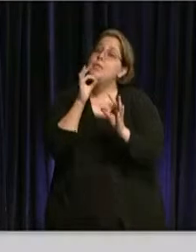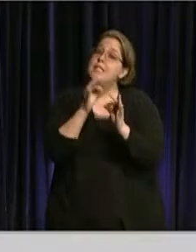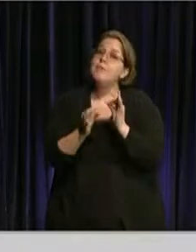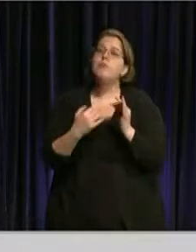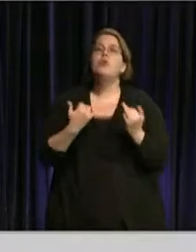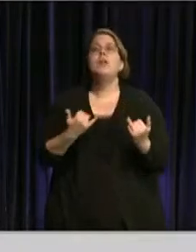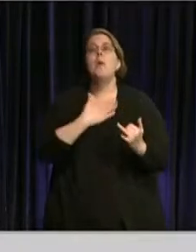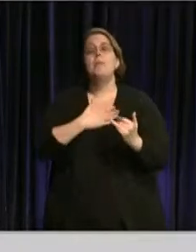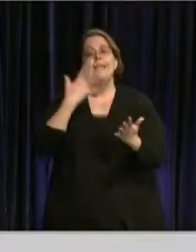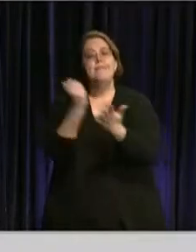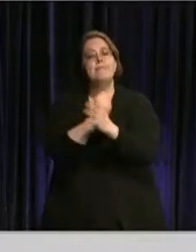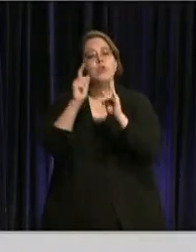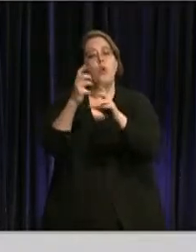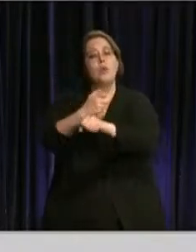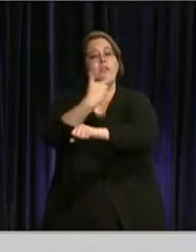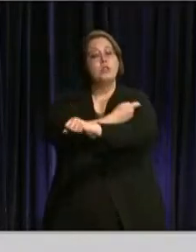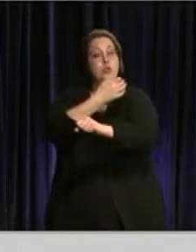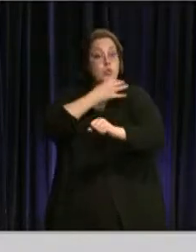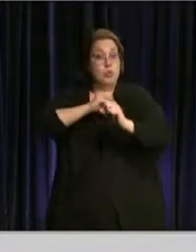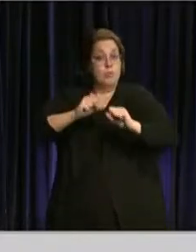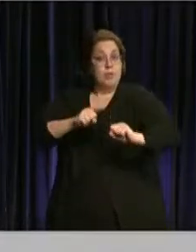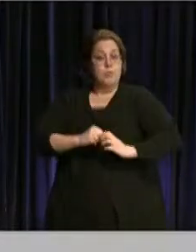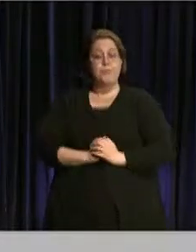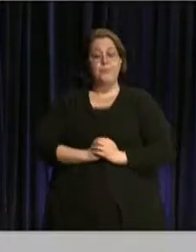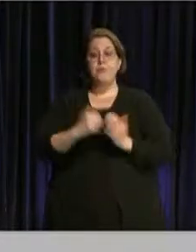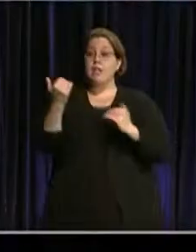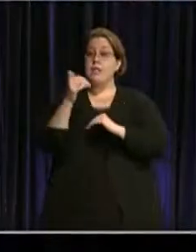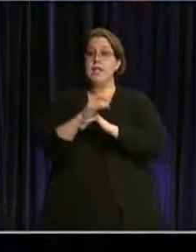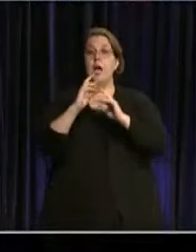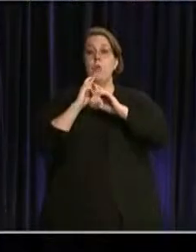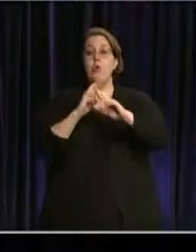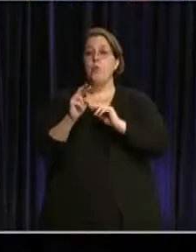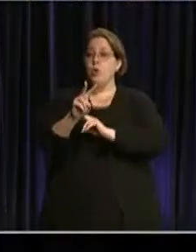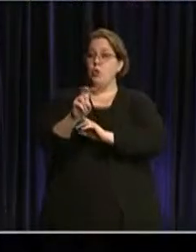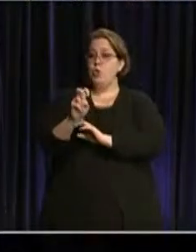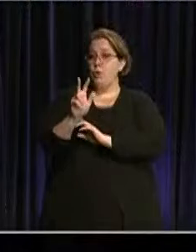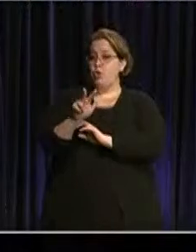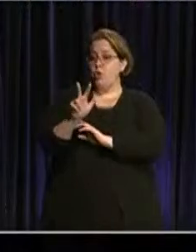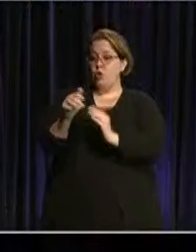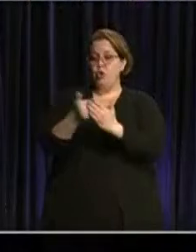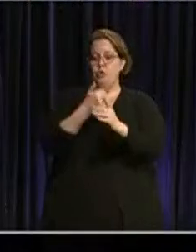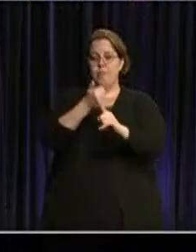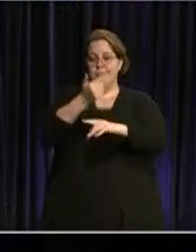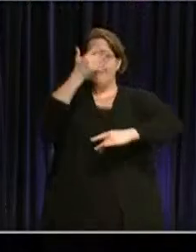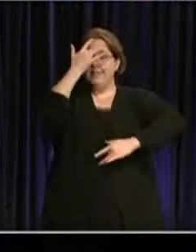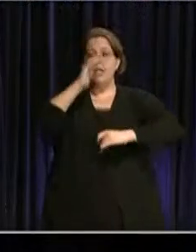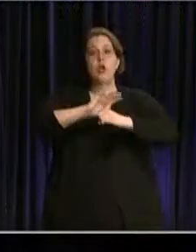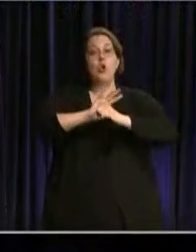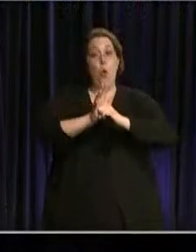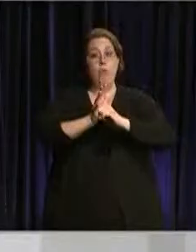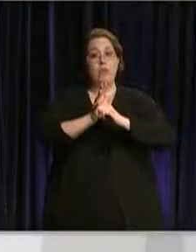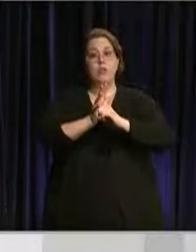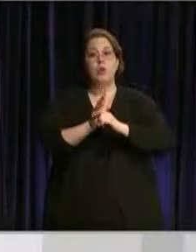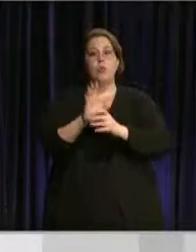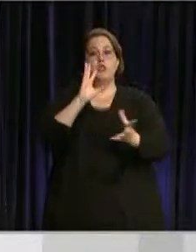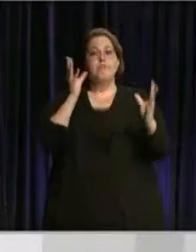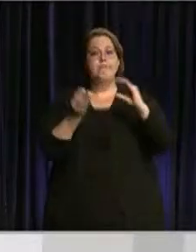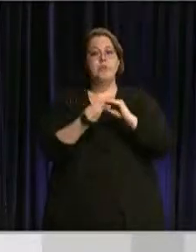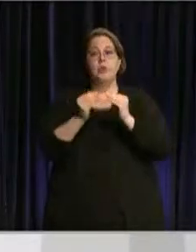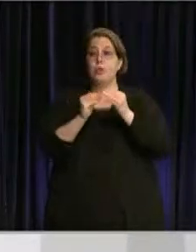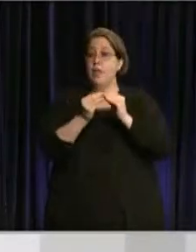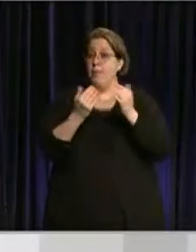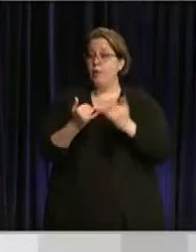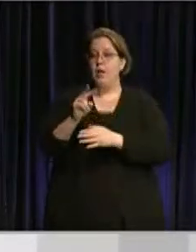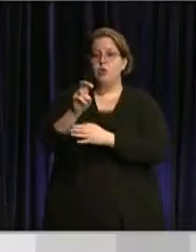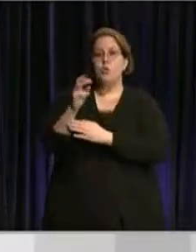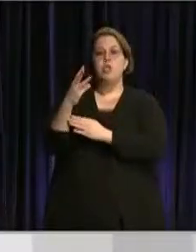go get your vaccine as soon as you can. Tonight, we're reporting 233 new cases of COVID-19, which brings our total number